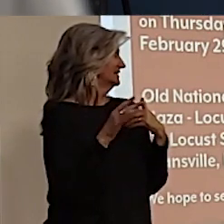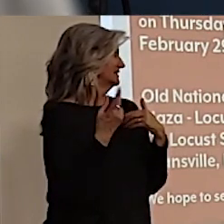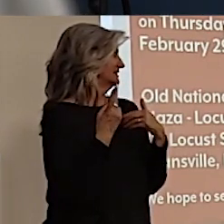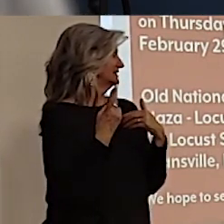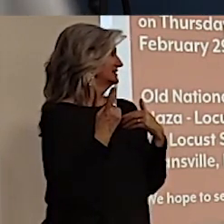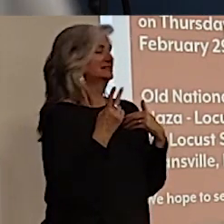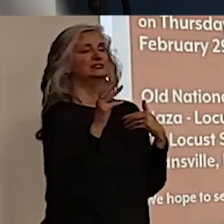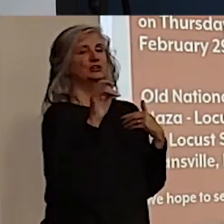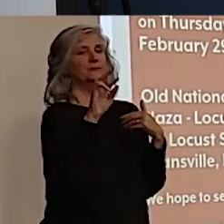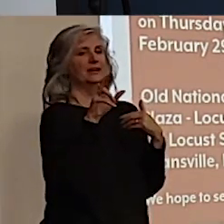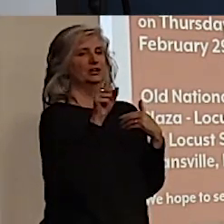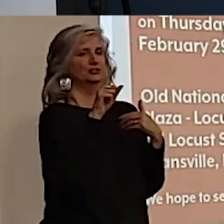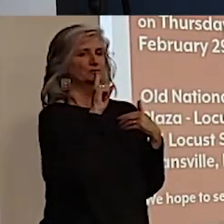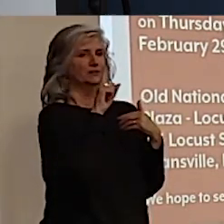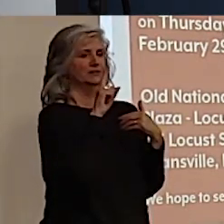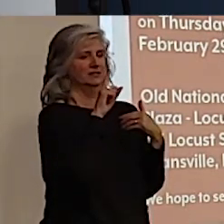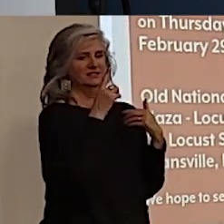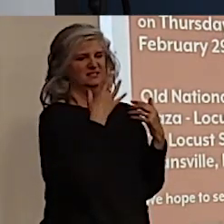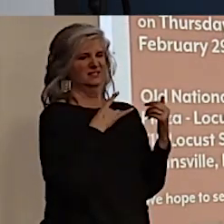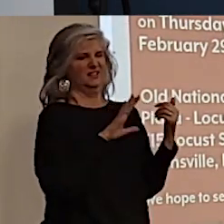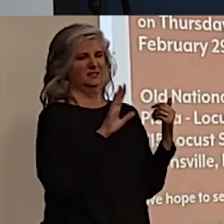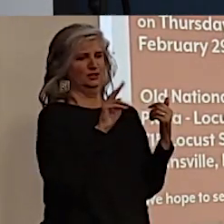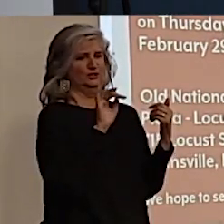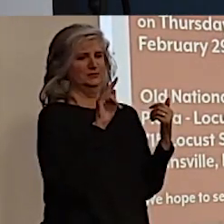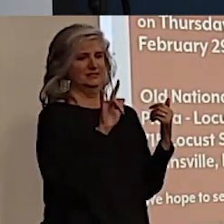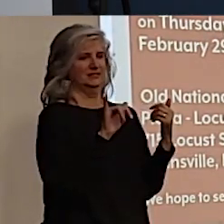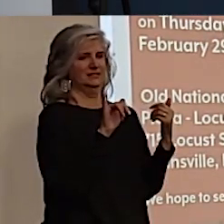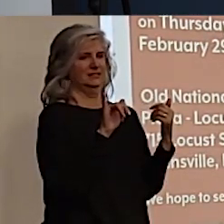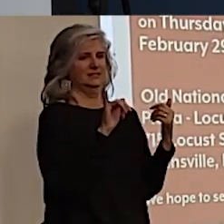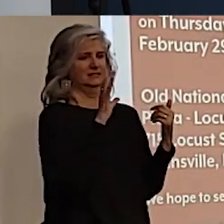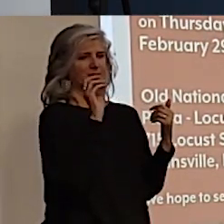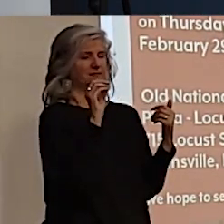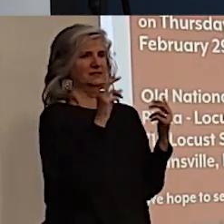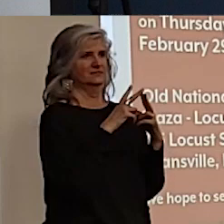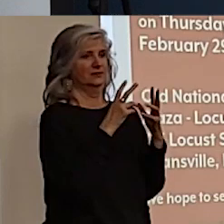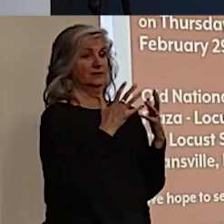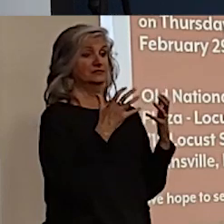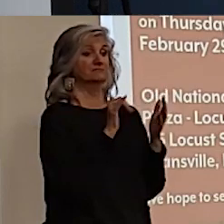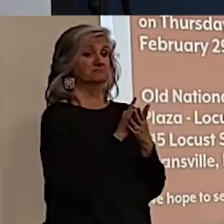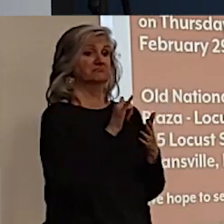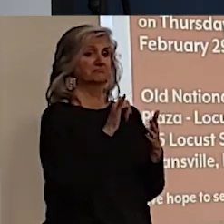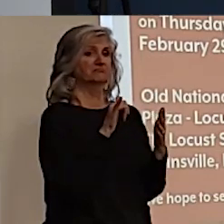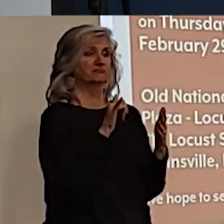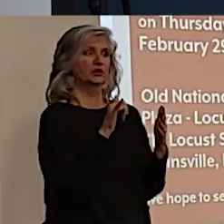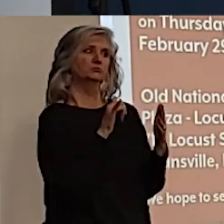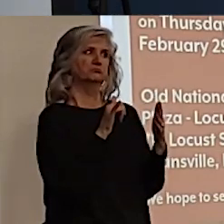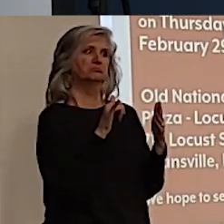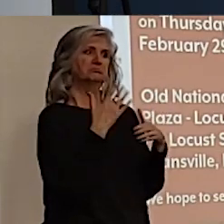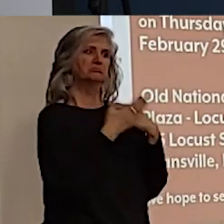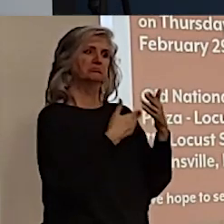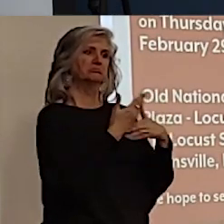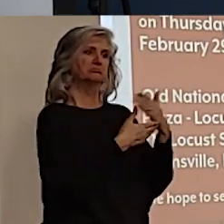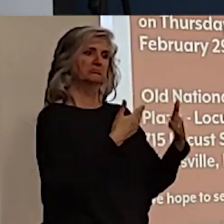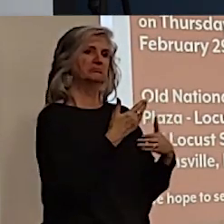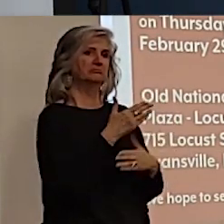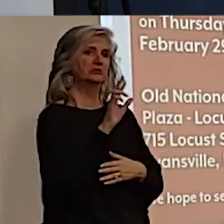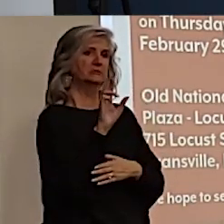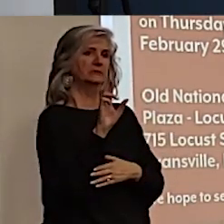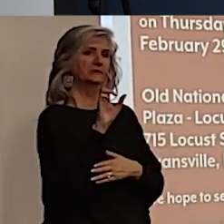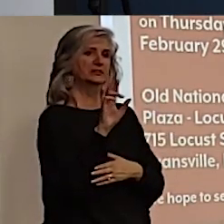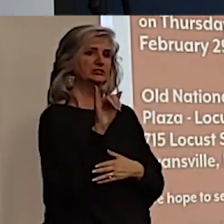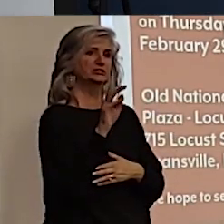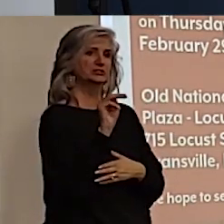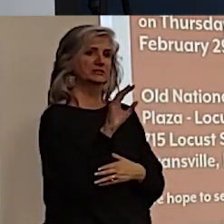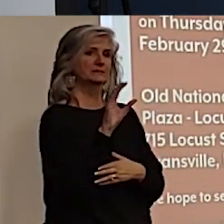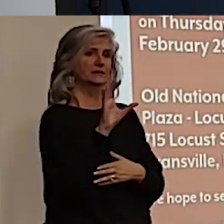two mayors that didn't really like their utility companies very much, you know, that were very progressive, even though they were Republicans. Jim Brainerd